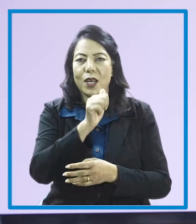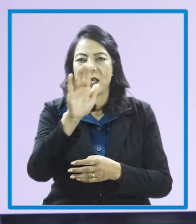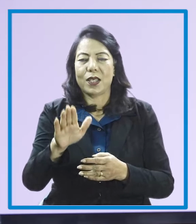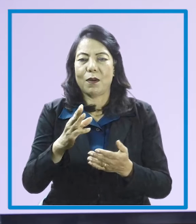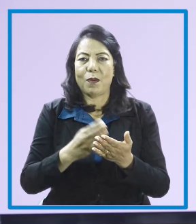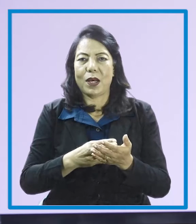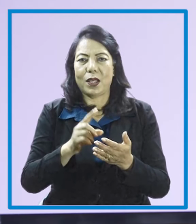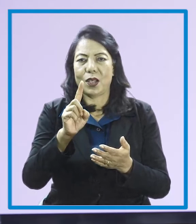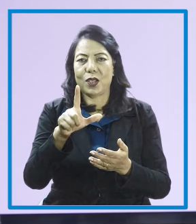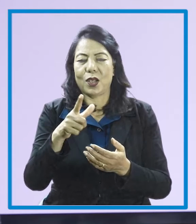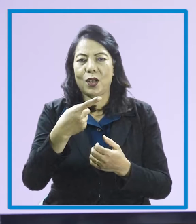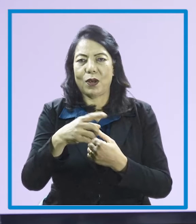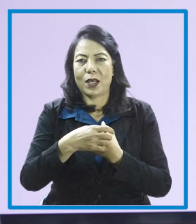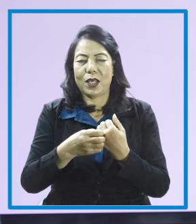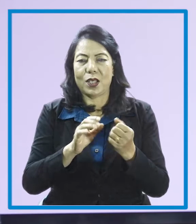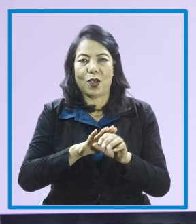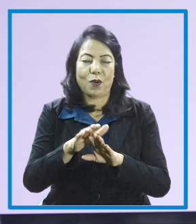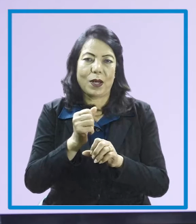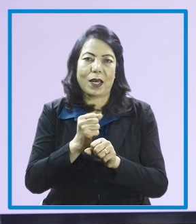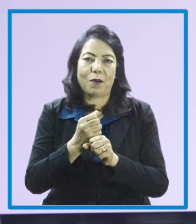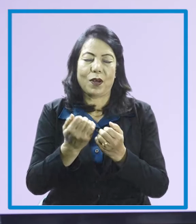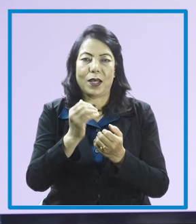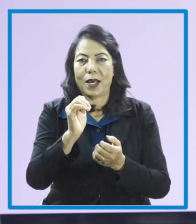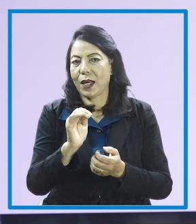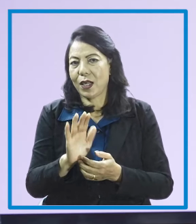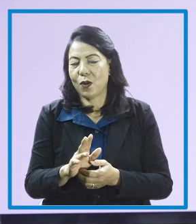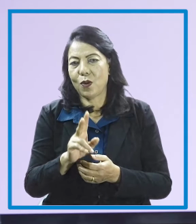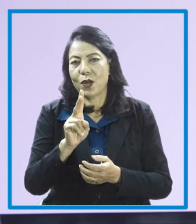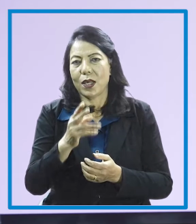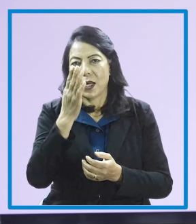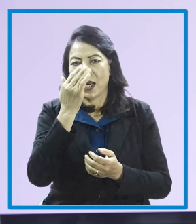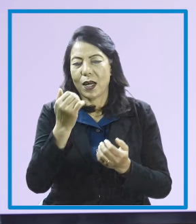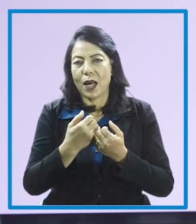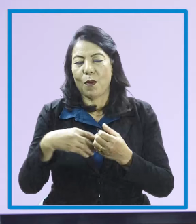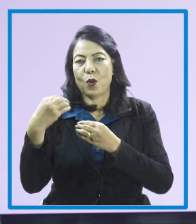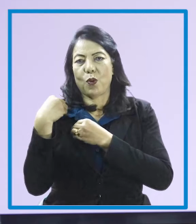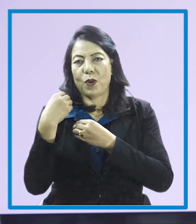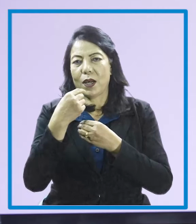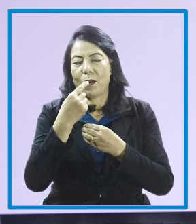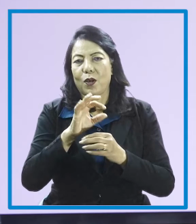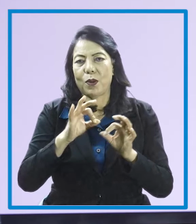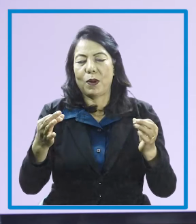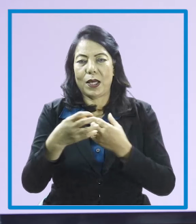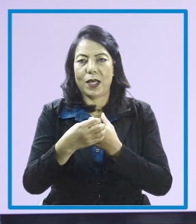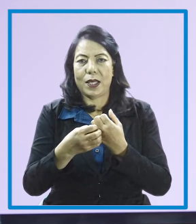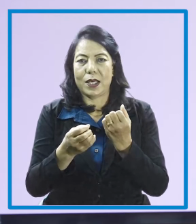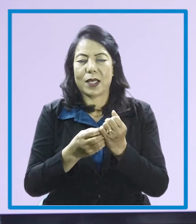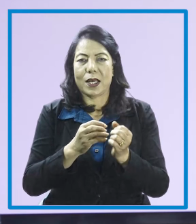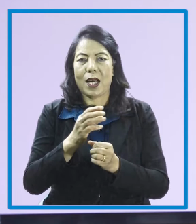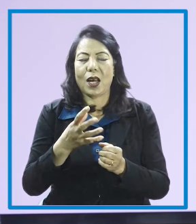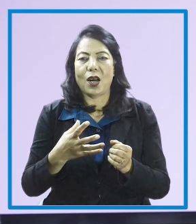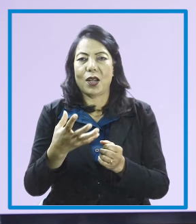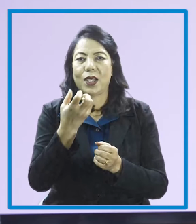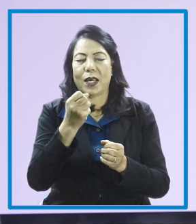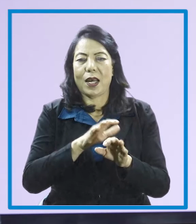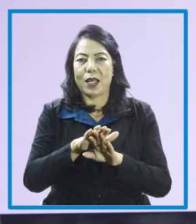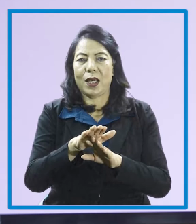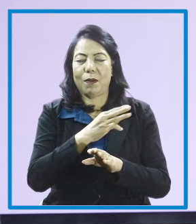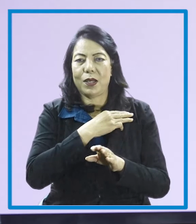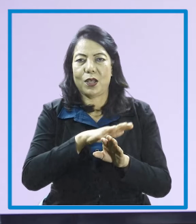global network that operates in about 120 countries around the world. Even just here in Asia, we are in 17